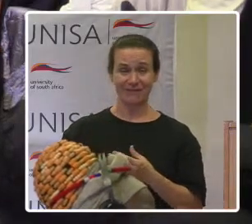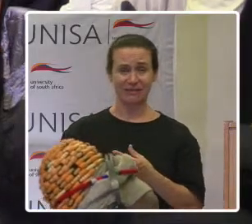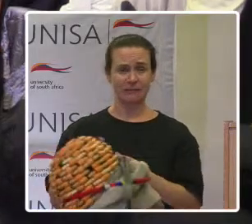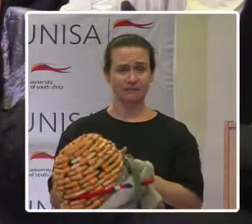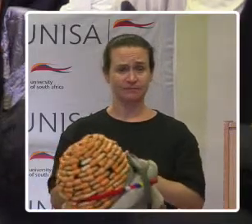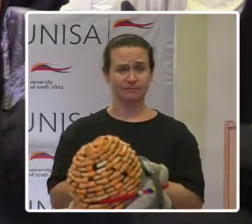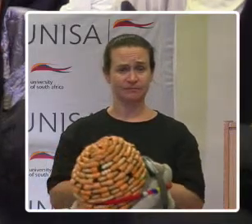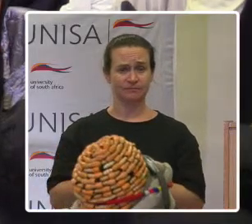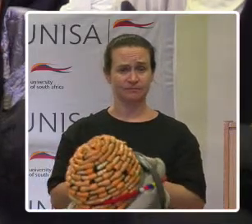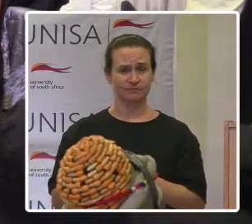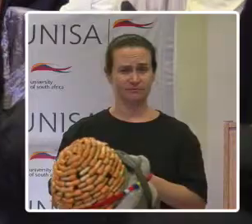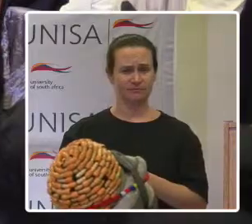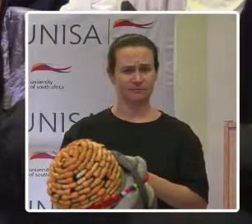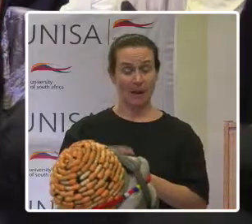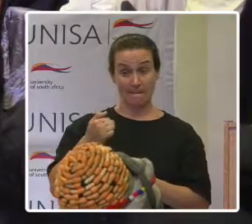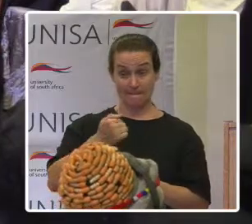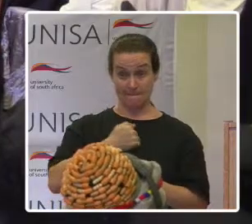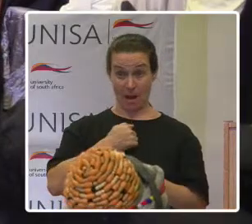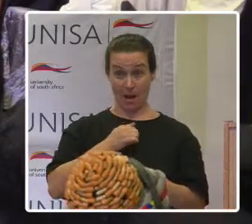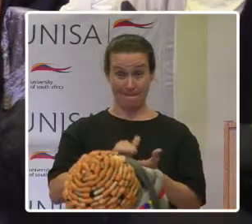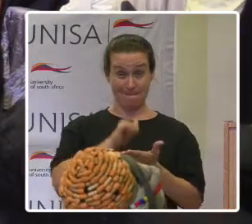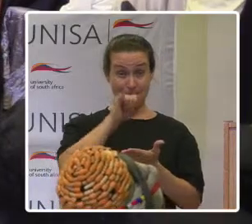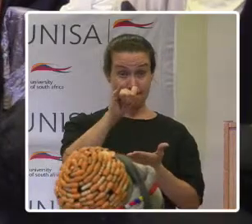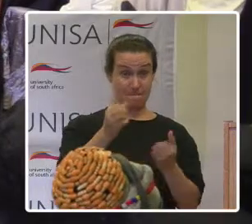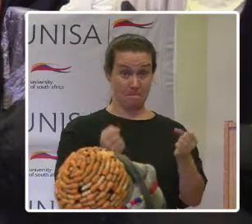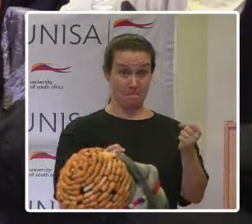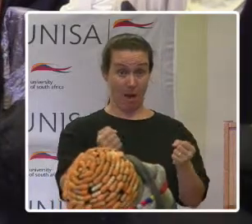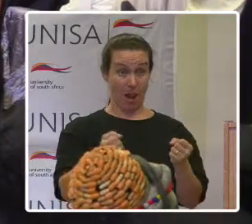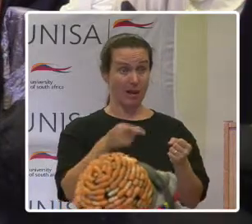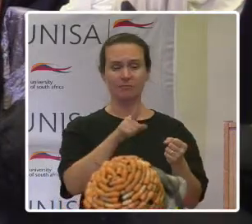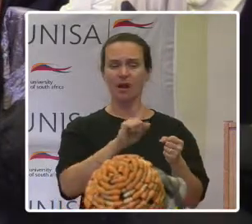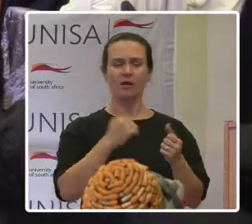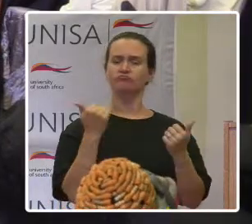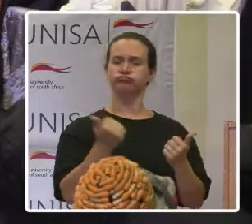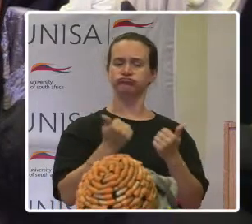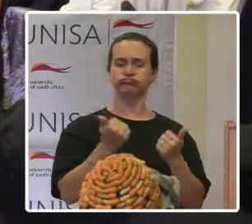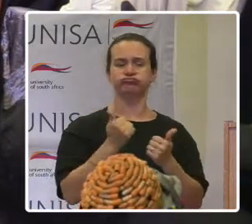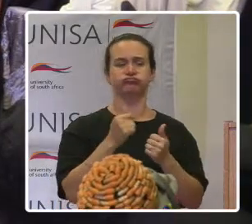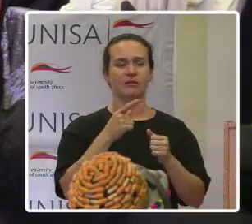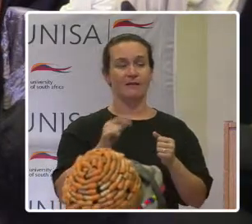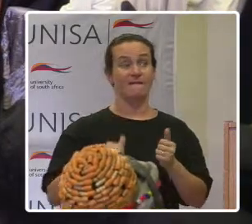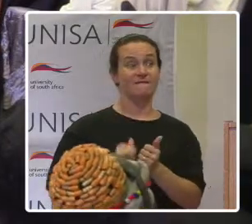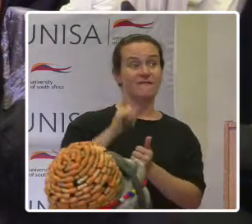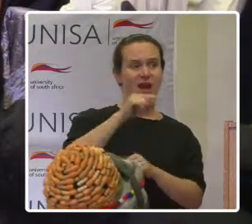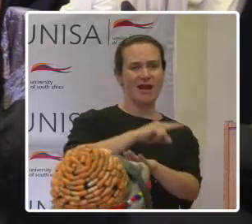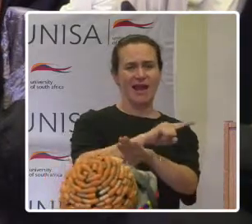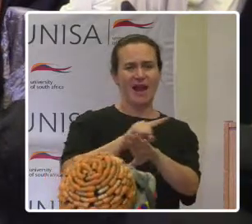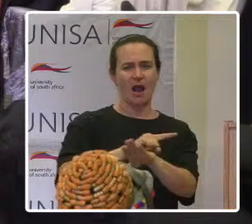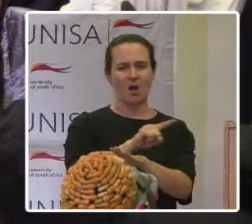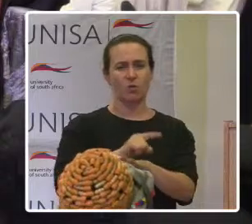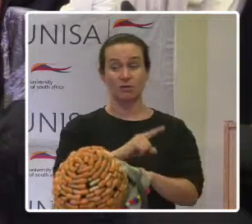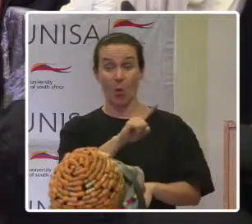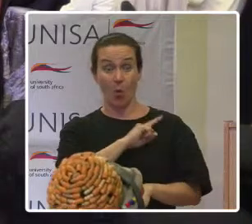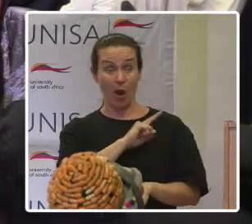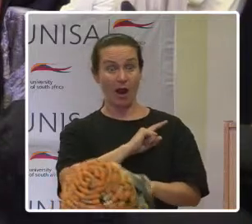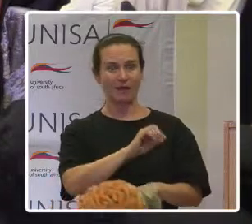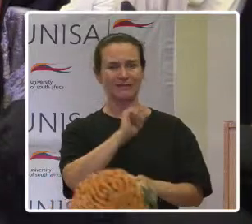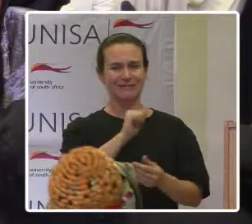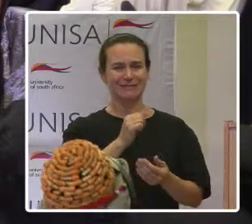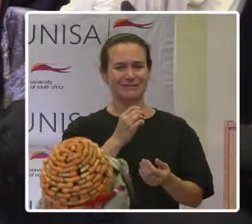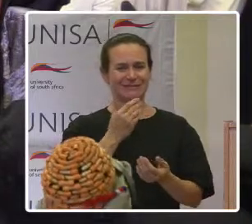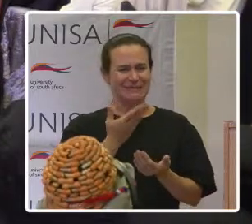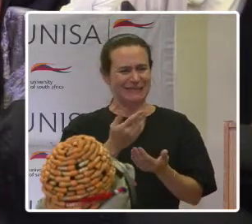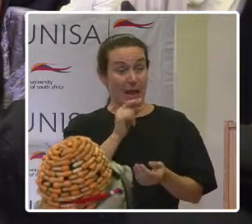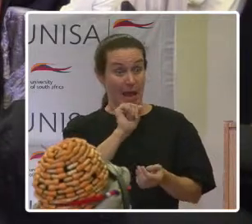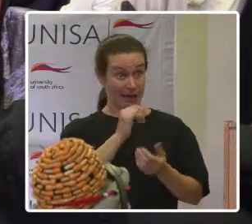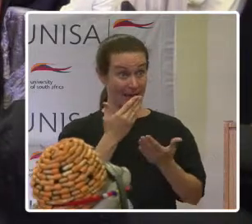my pilots that don't have sufficient flying hours because the capabilities are